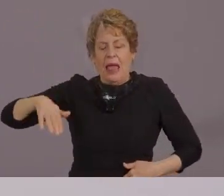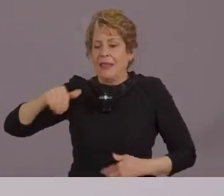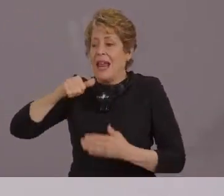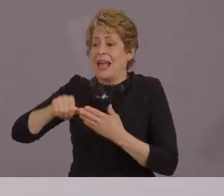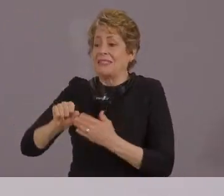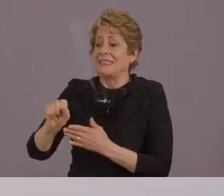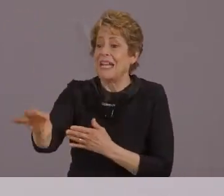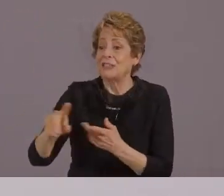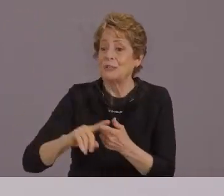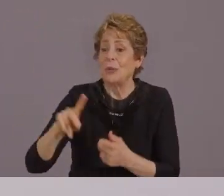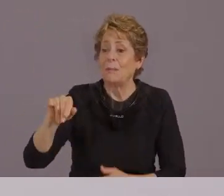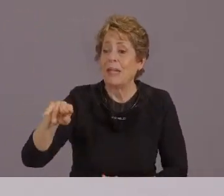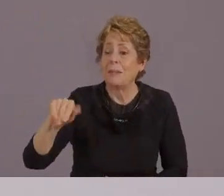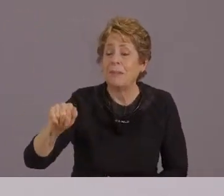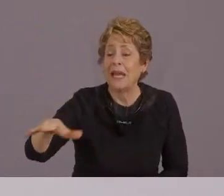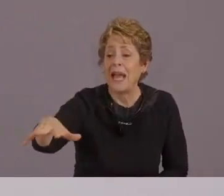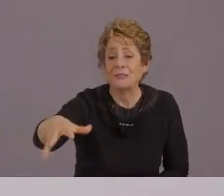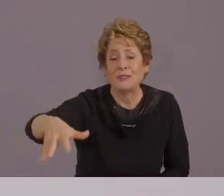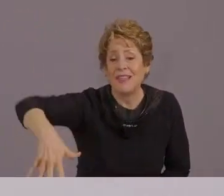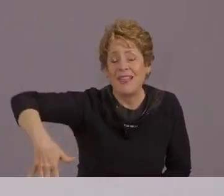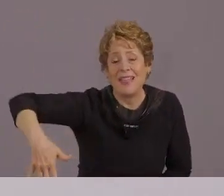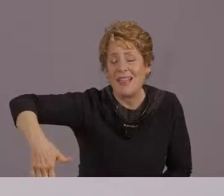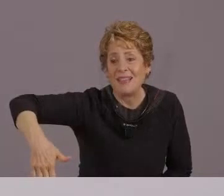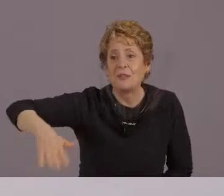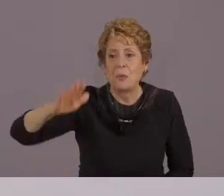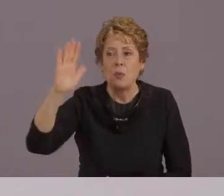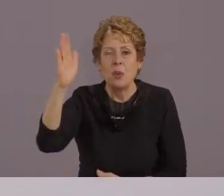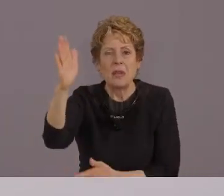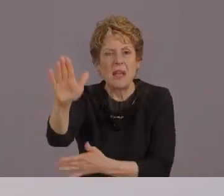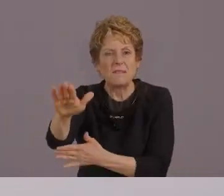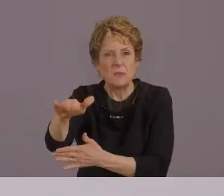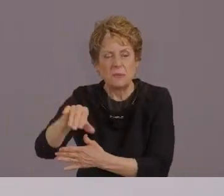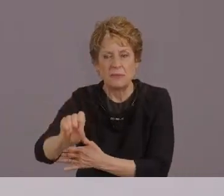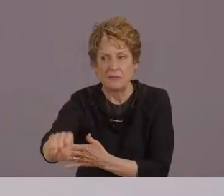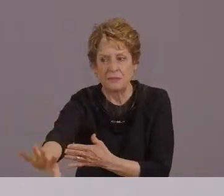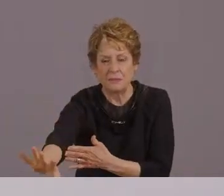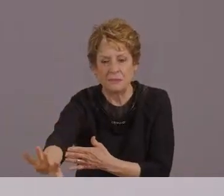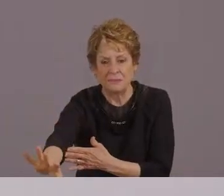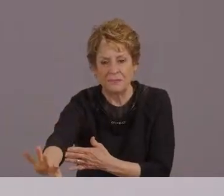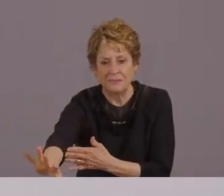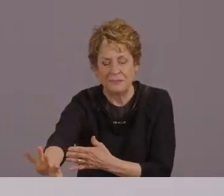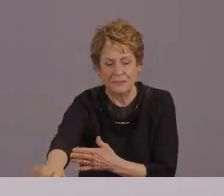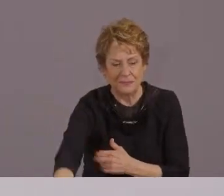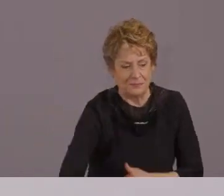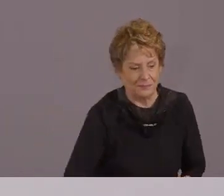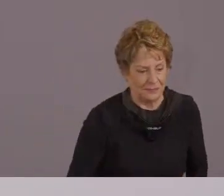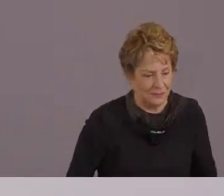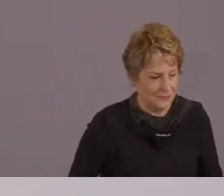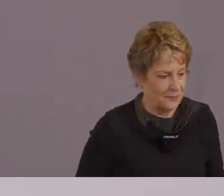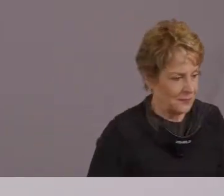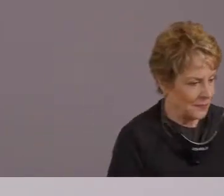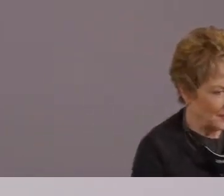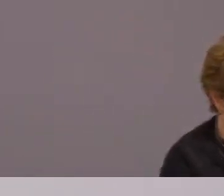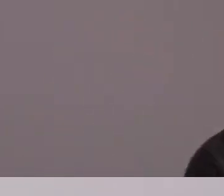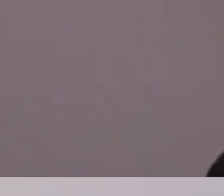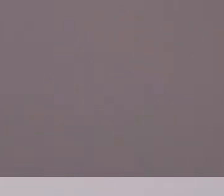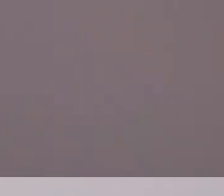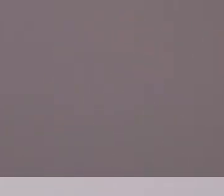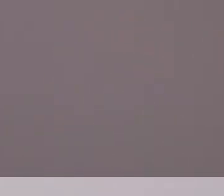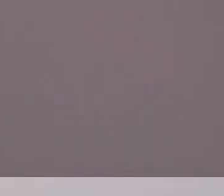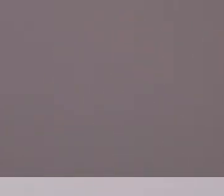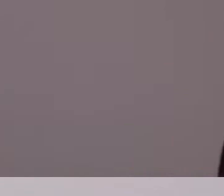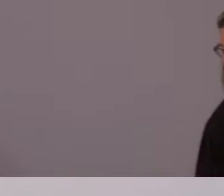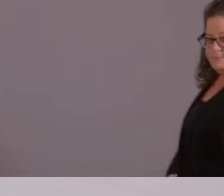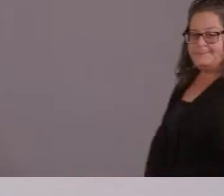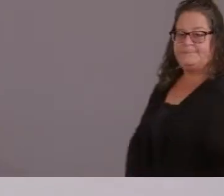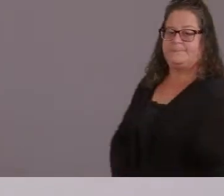afternoon. Thank you. You're welcome. Second question, are there any changes in metrics that would cause Arizona